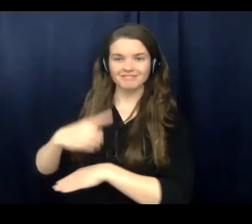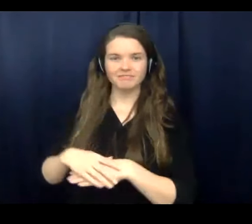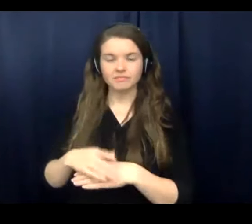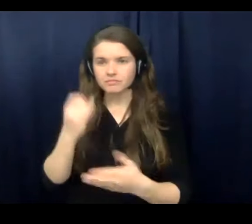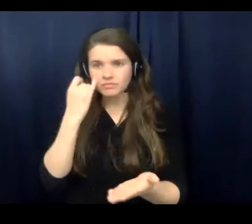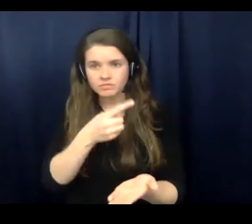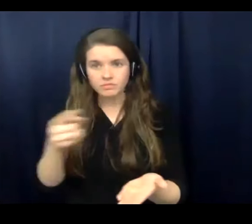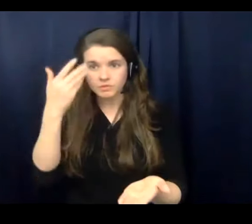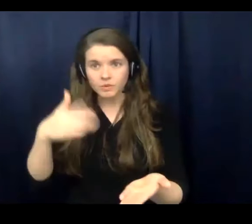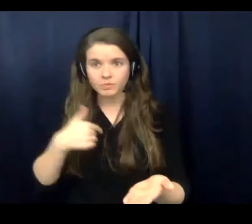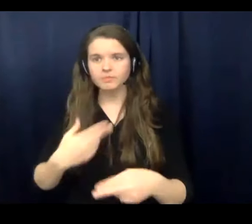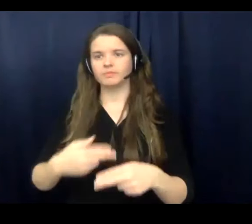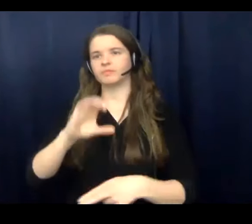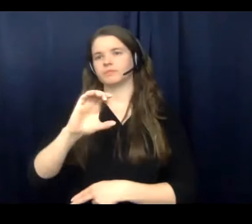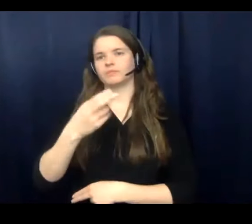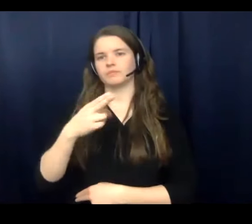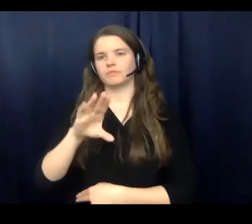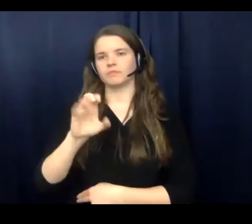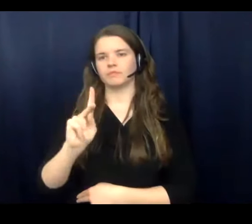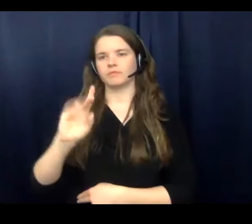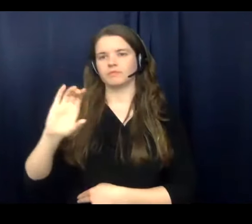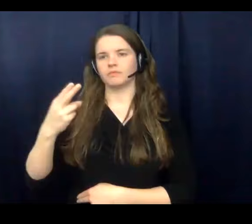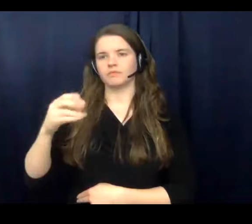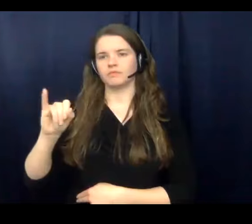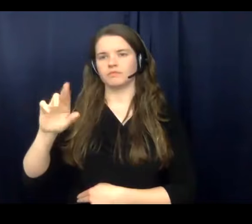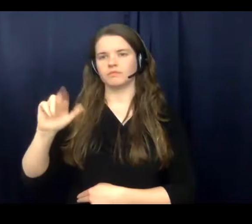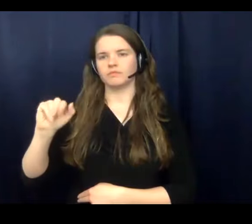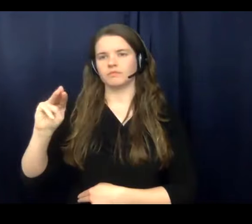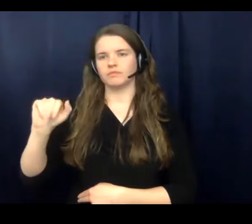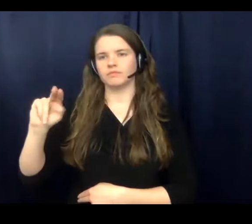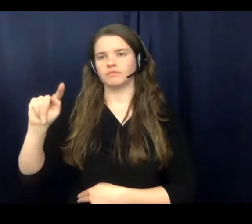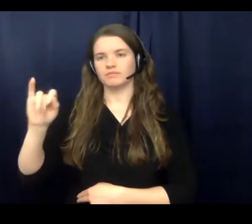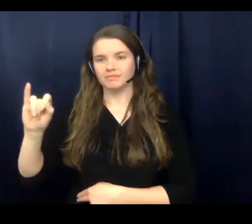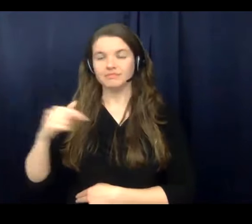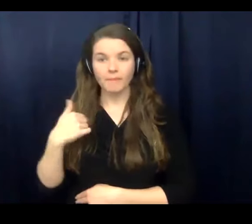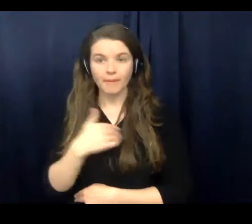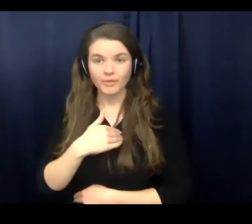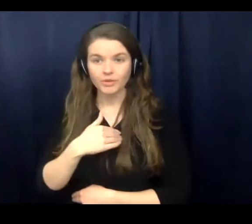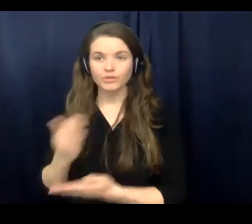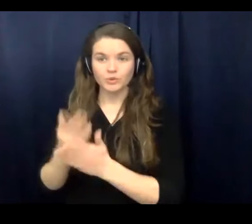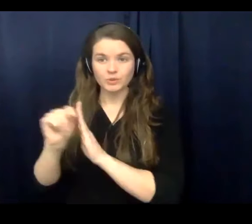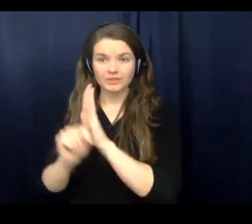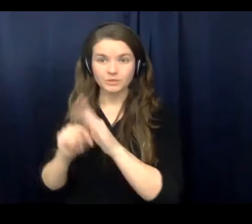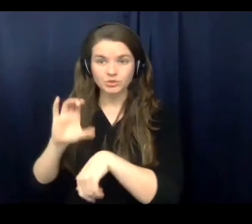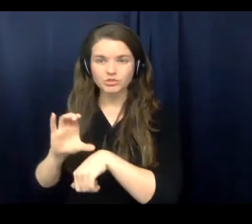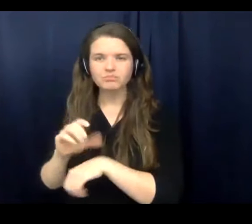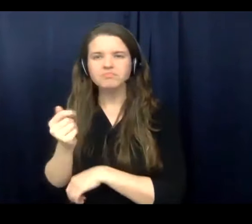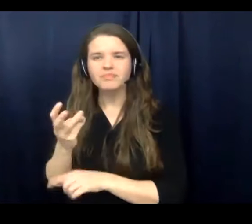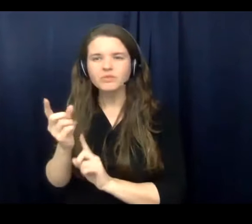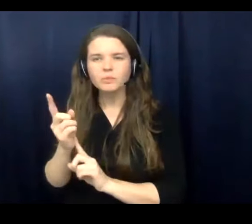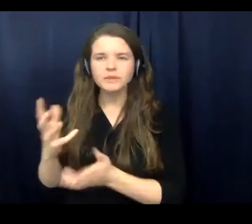Chuck Chiaramonte, and I am a member at the New Testament Church, and I am just going to take a couple of minutes to speak to you about this